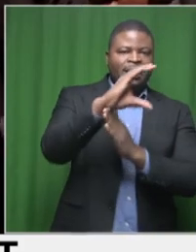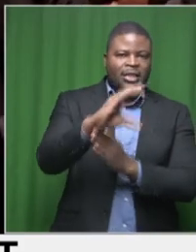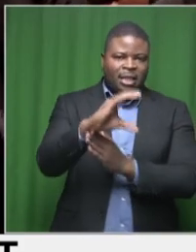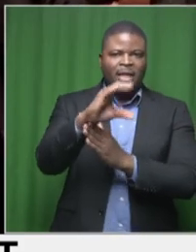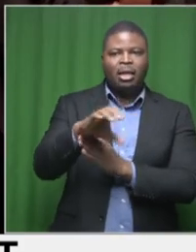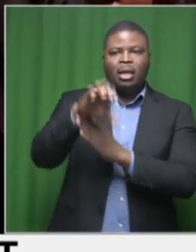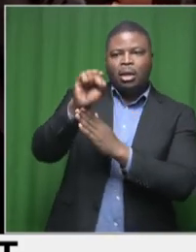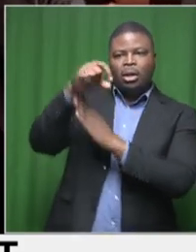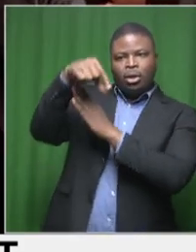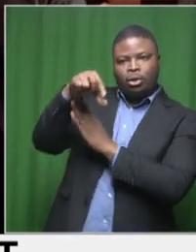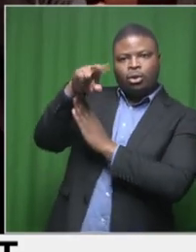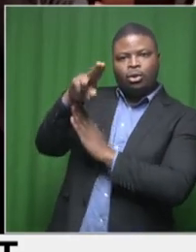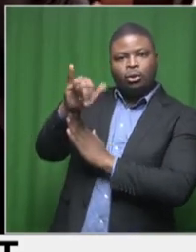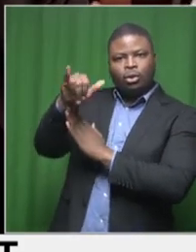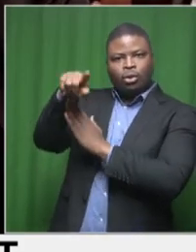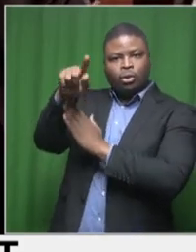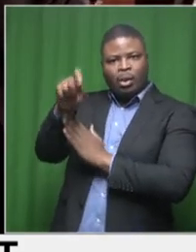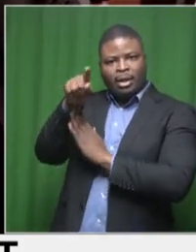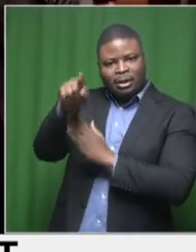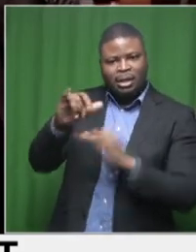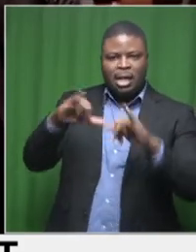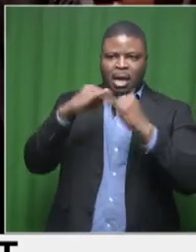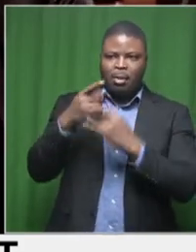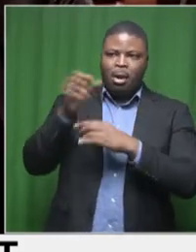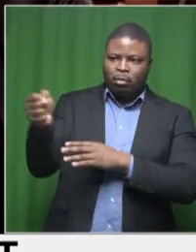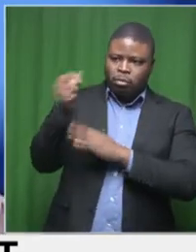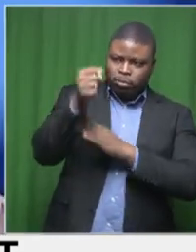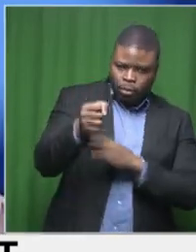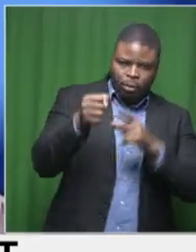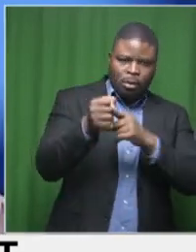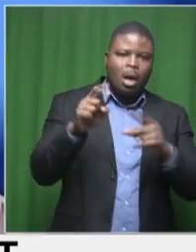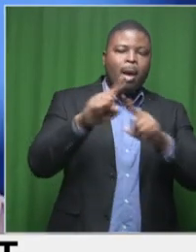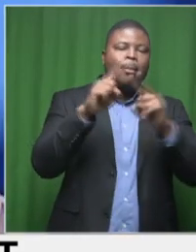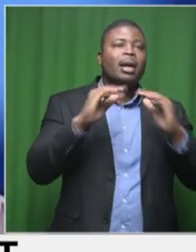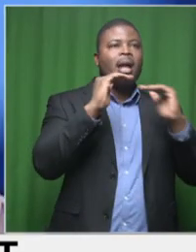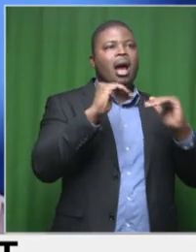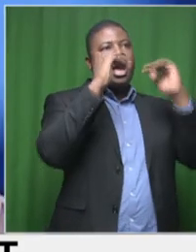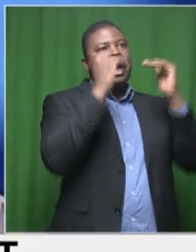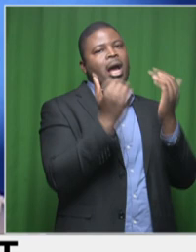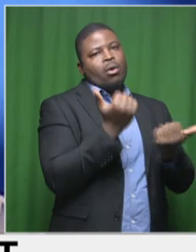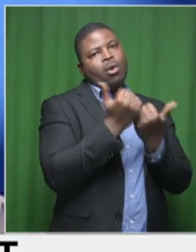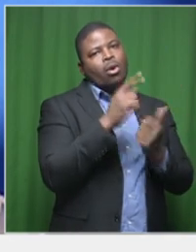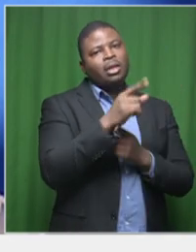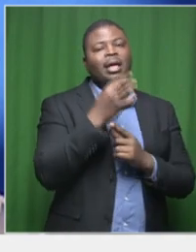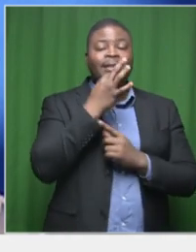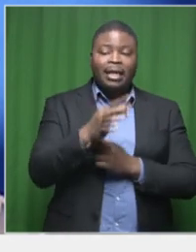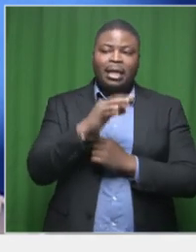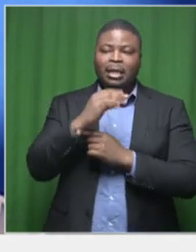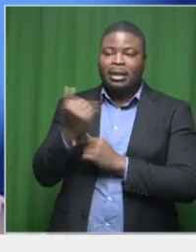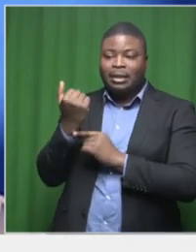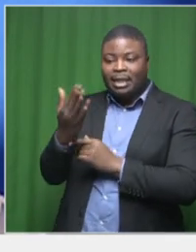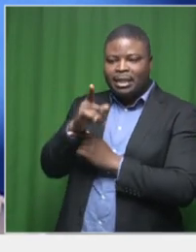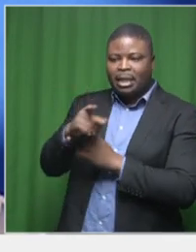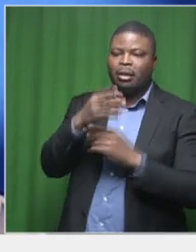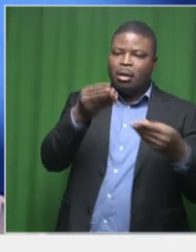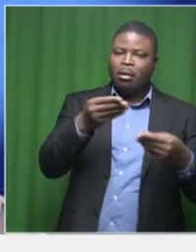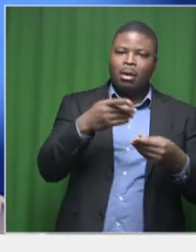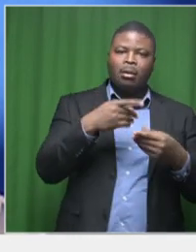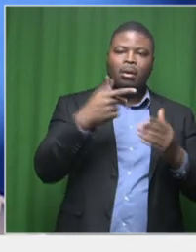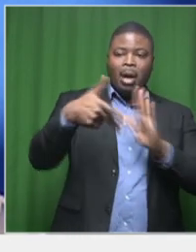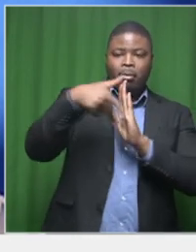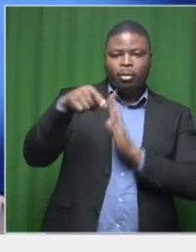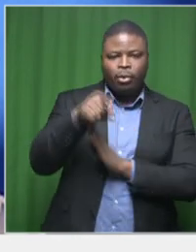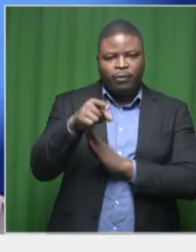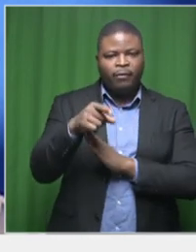in the Makgoe tender, which was declared unlawful by the High Court. The service provider for these events was